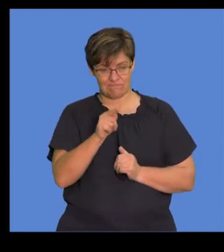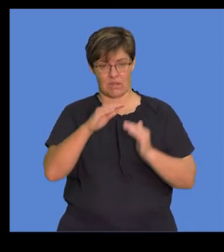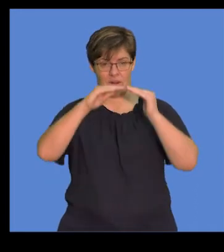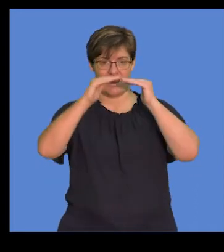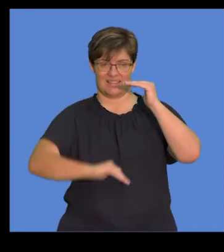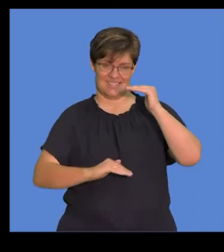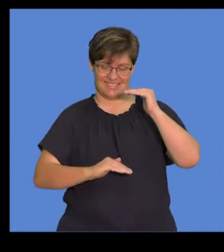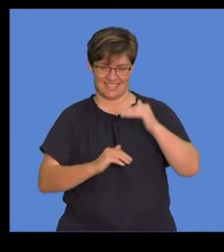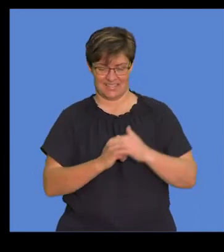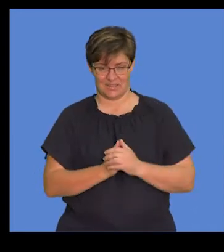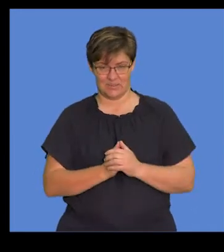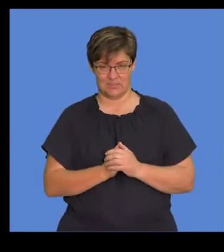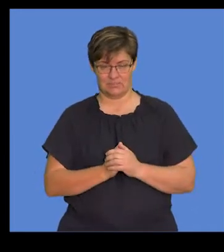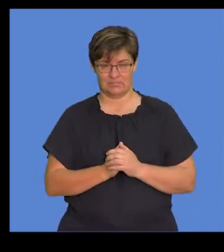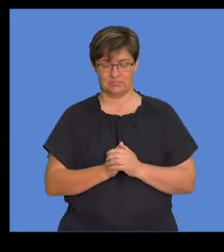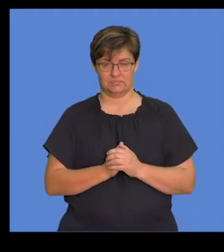will decrease.